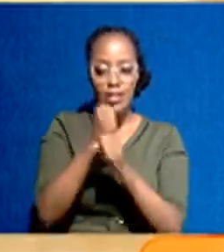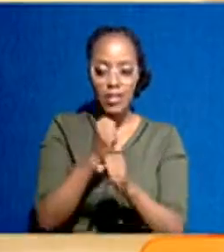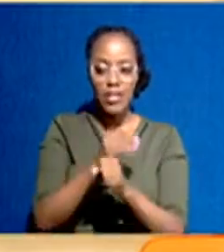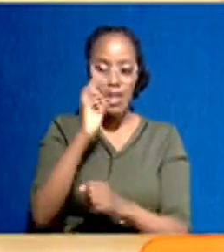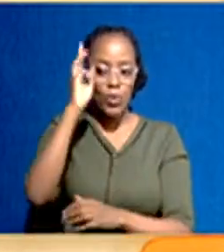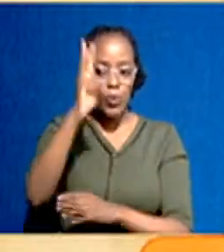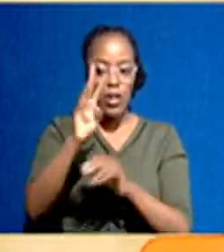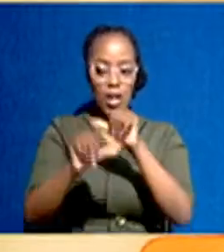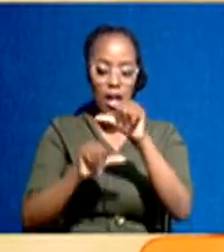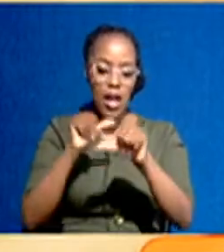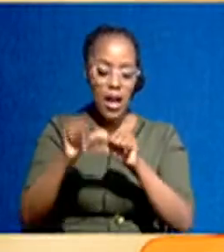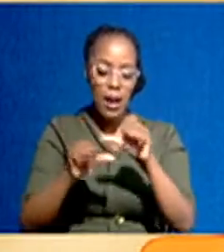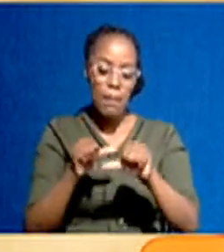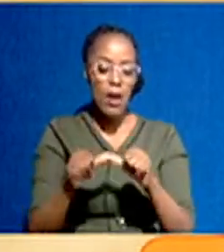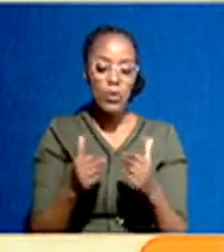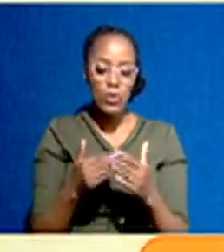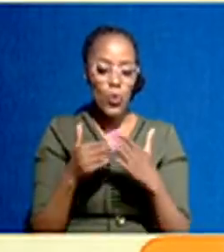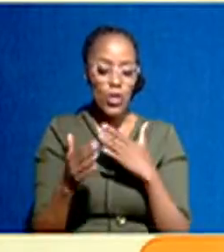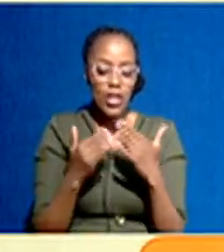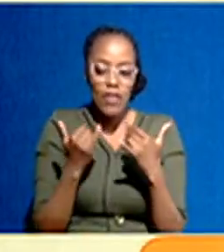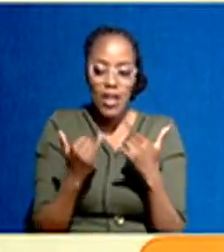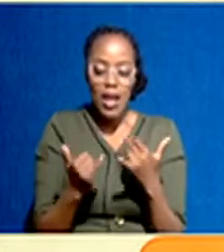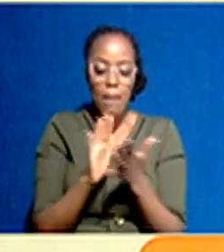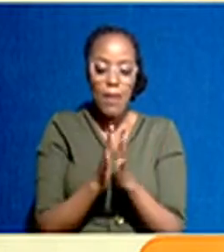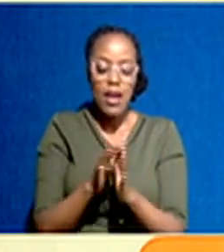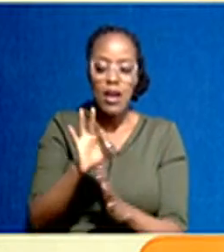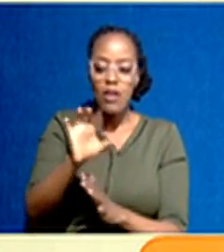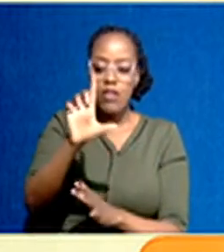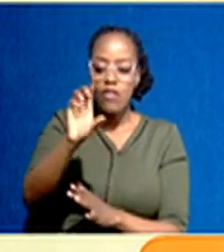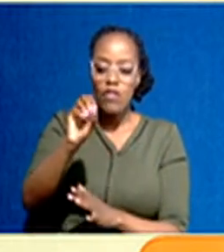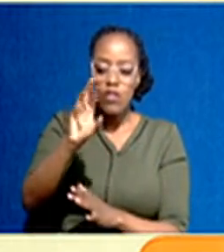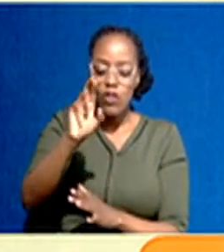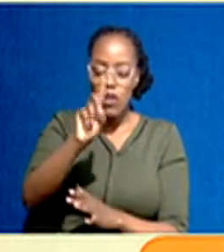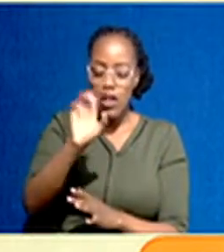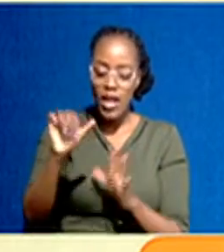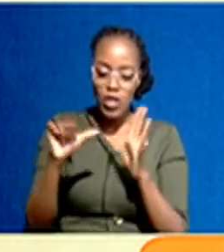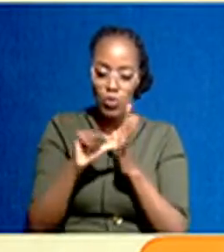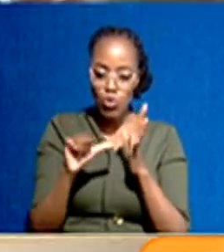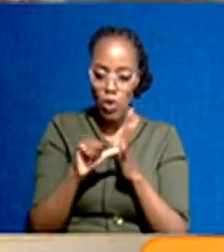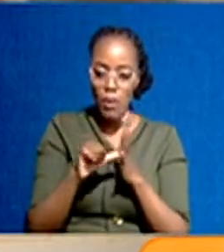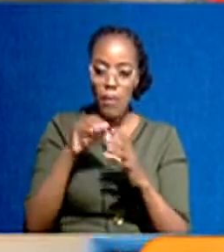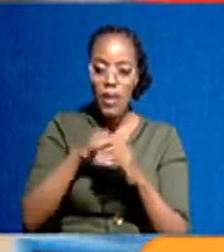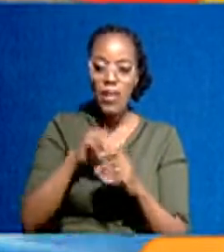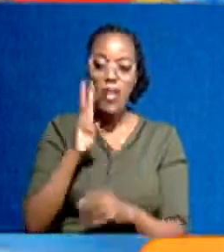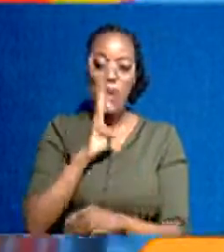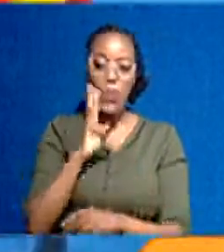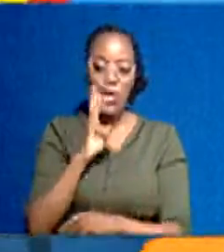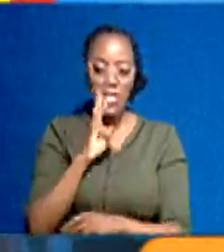about what is now becoming a fluoride menace in our water.